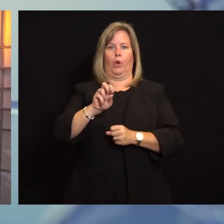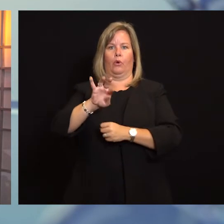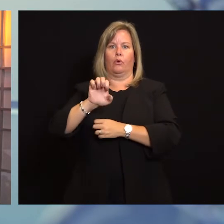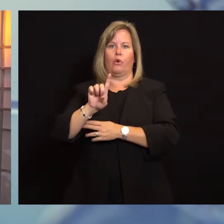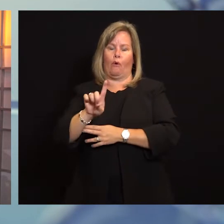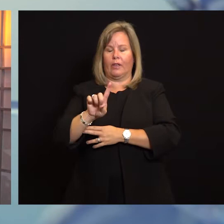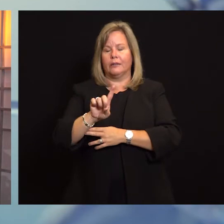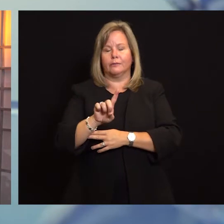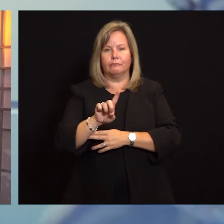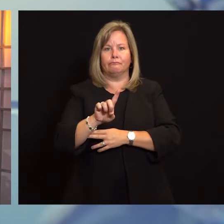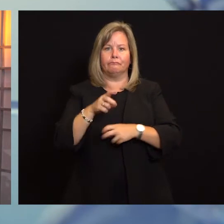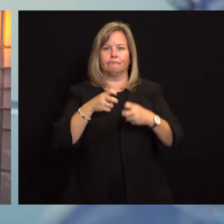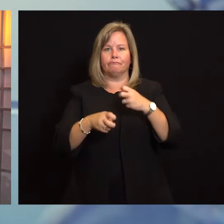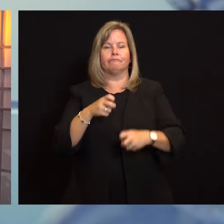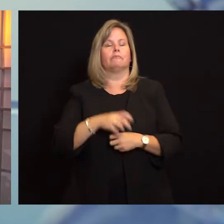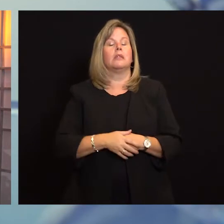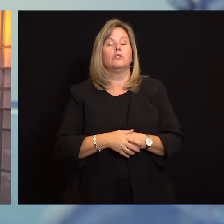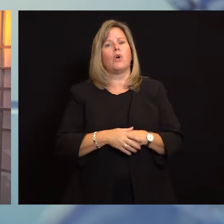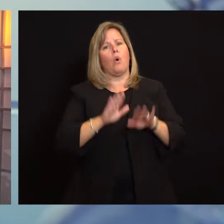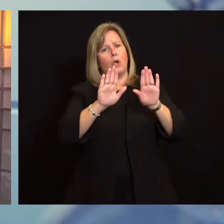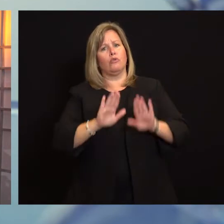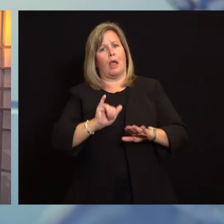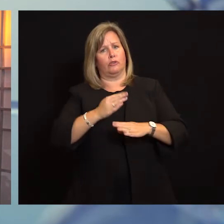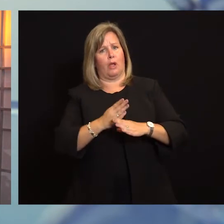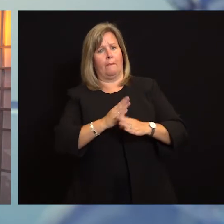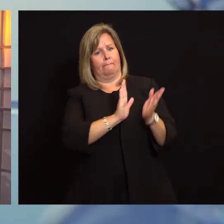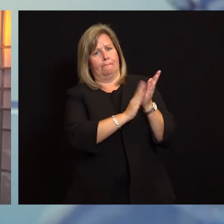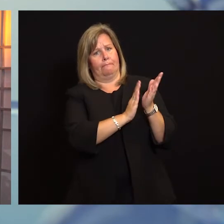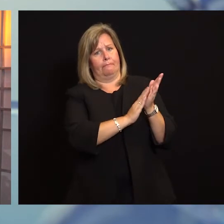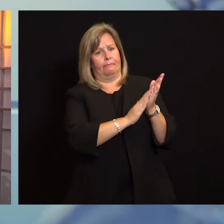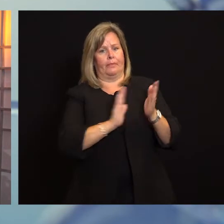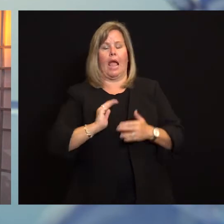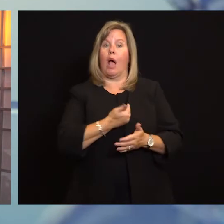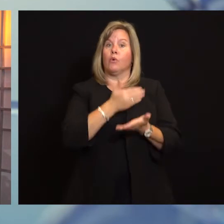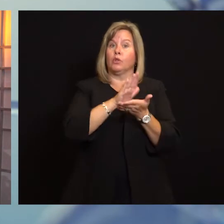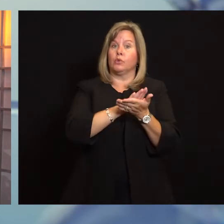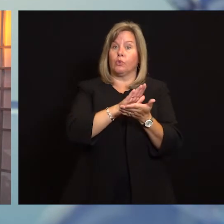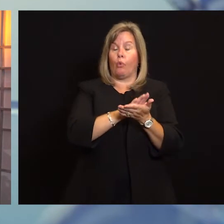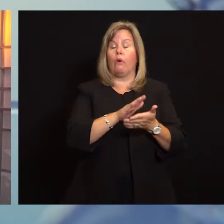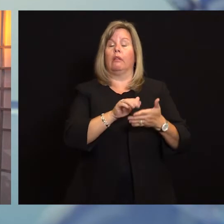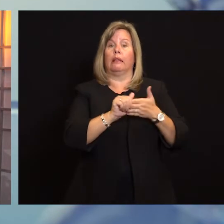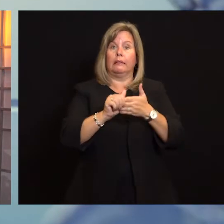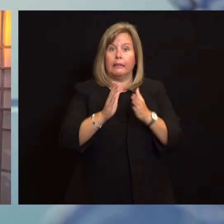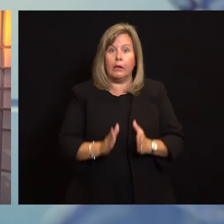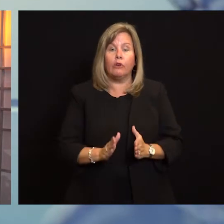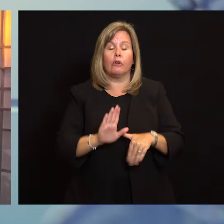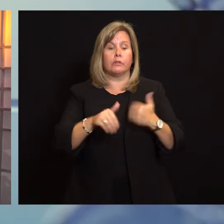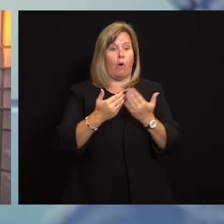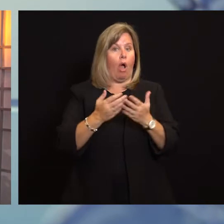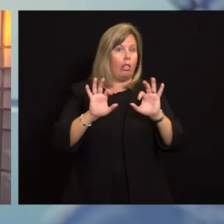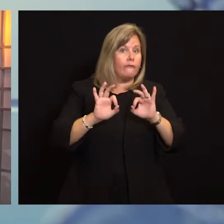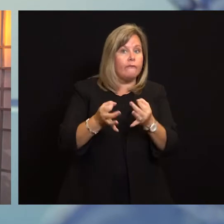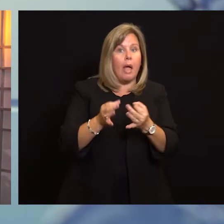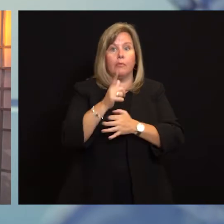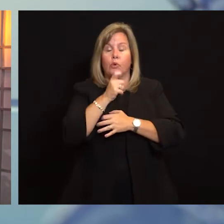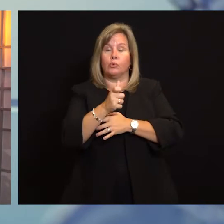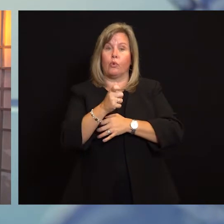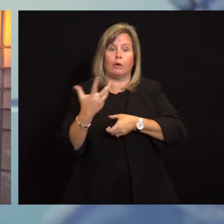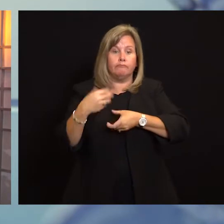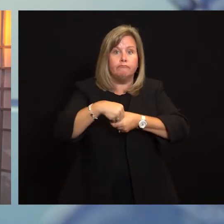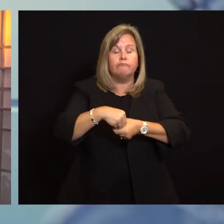community. So great job to our school leaders, and great job to all of you, the families that are so important to our